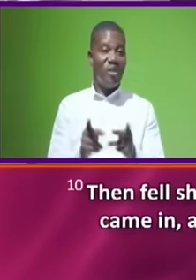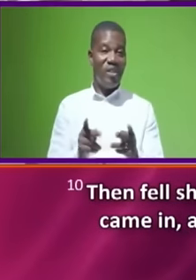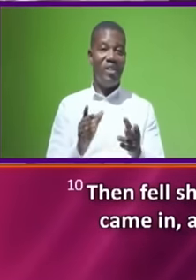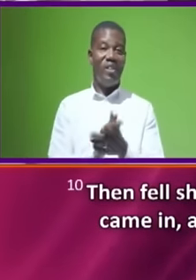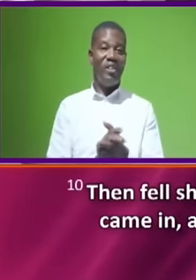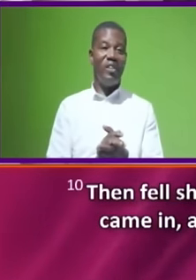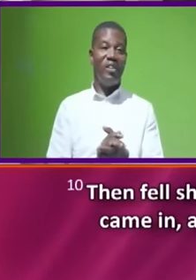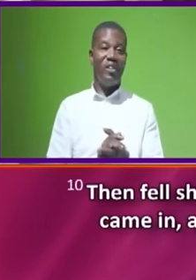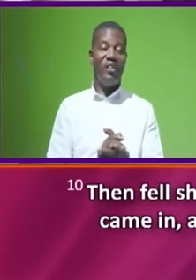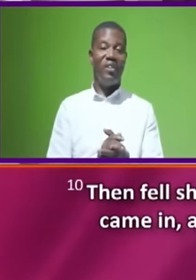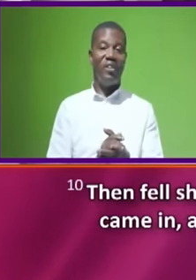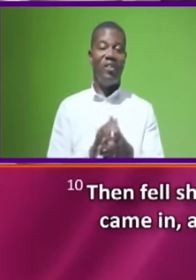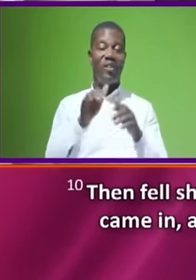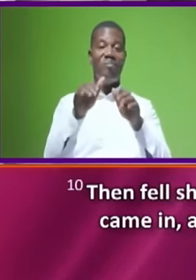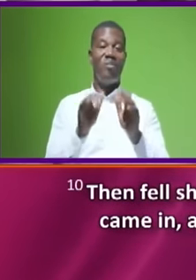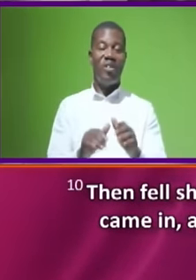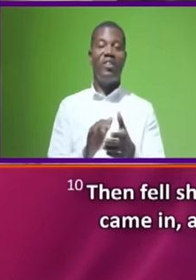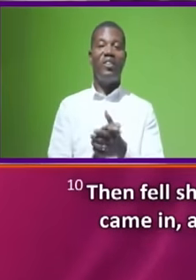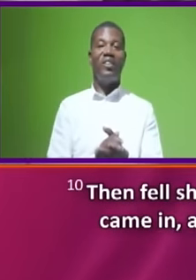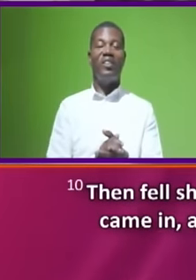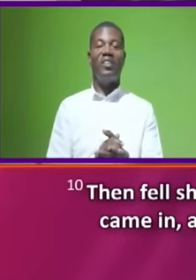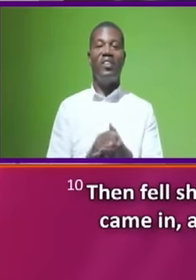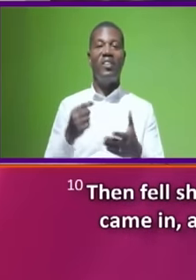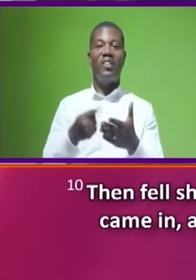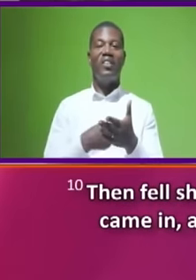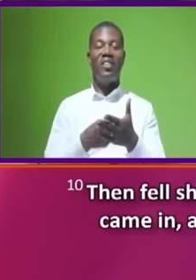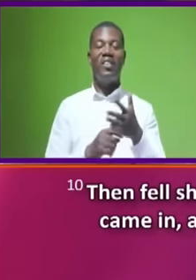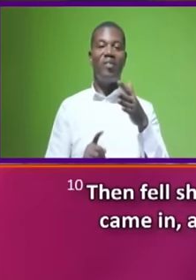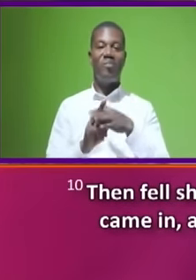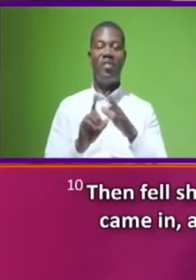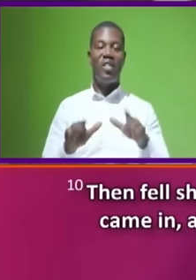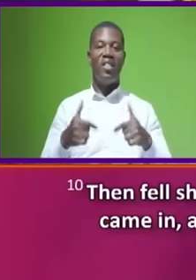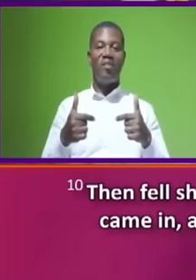baby. Enjoy the Ghana wedding now.